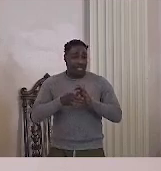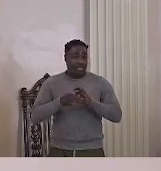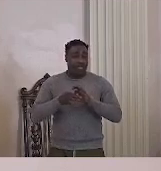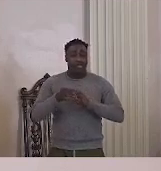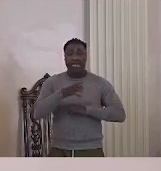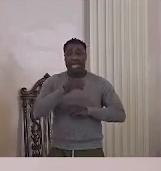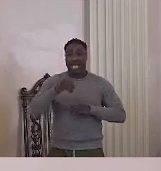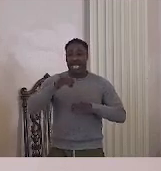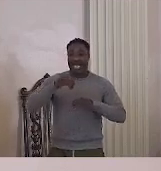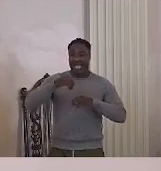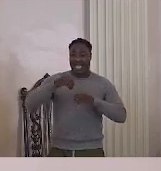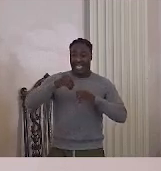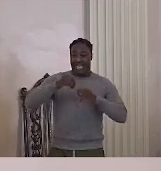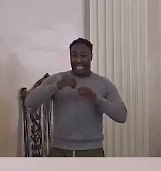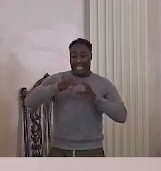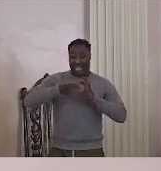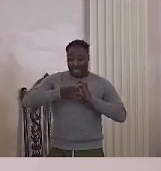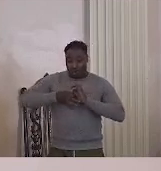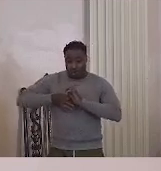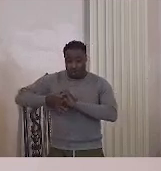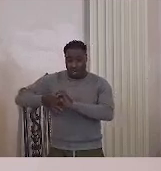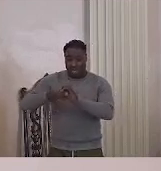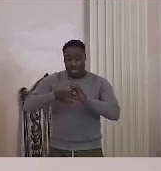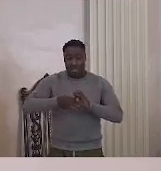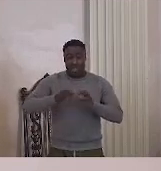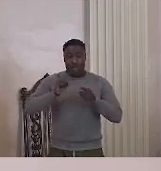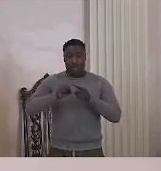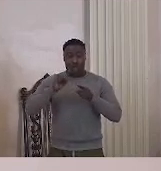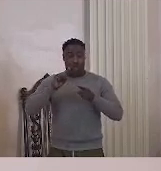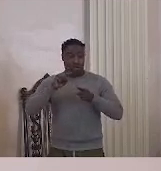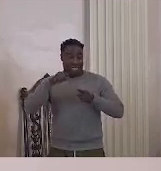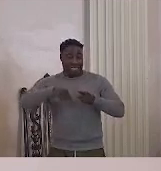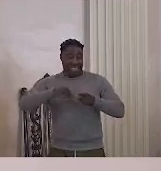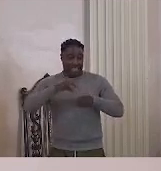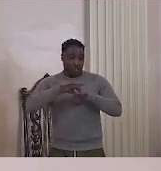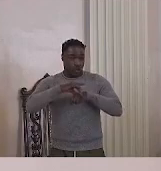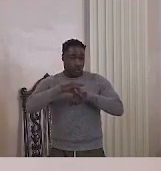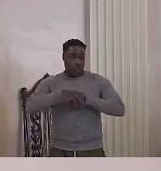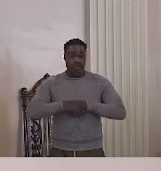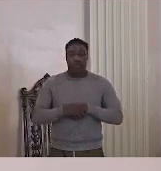and interconnected to the creation that sustains us.